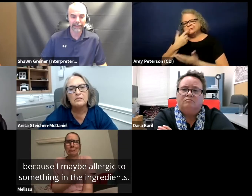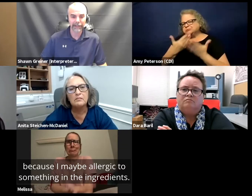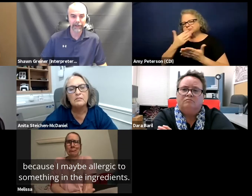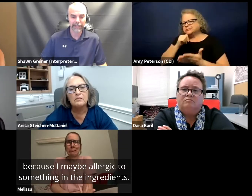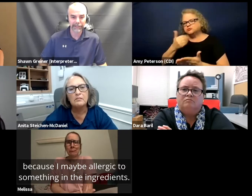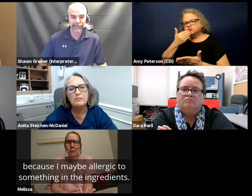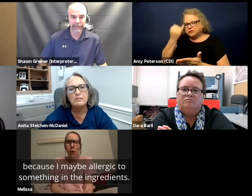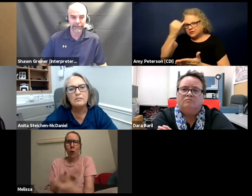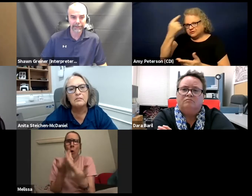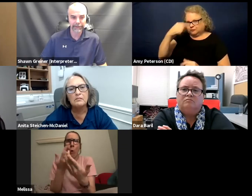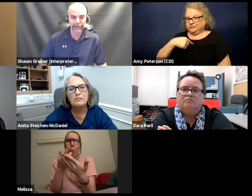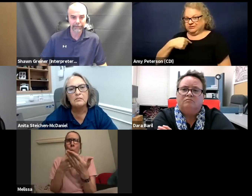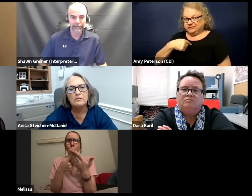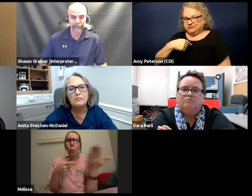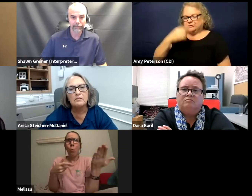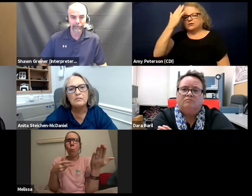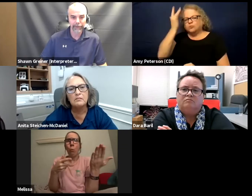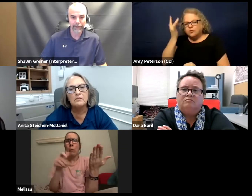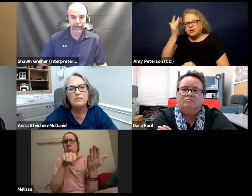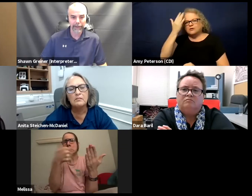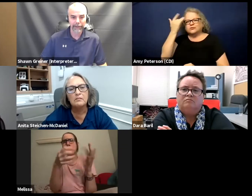in the ingredients.